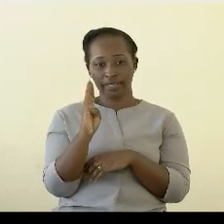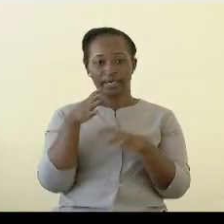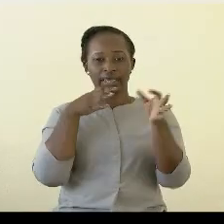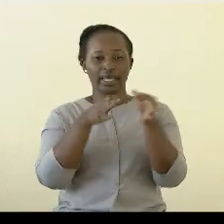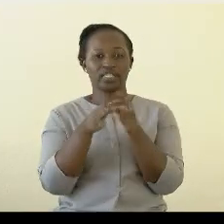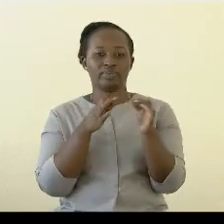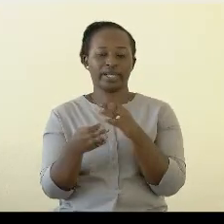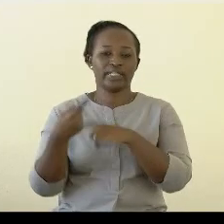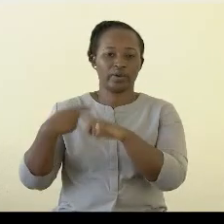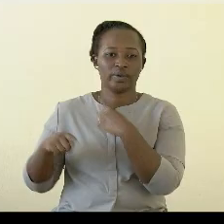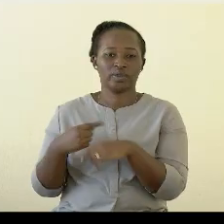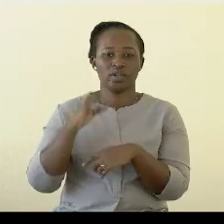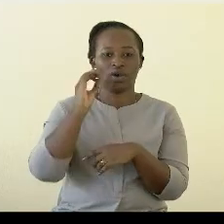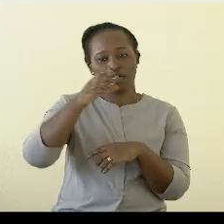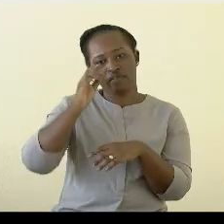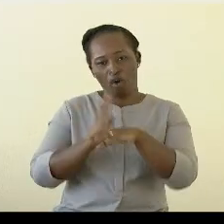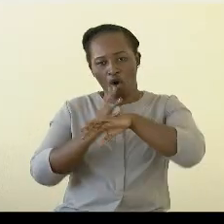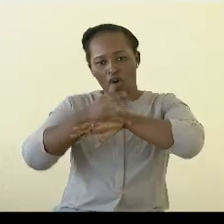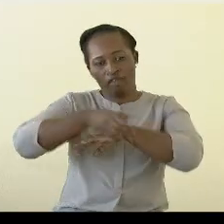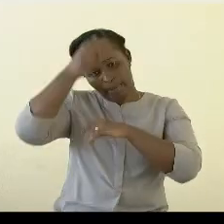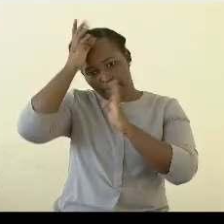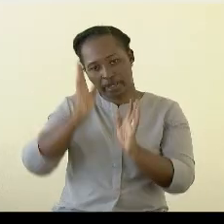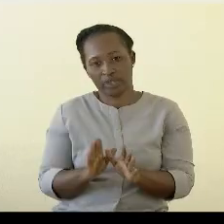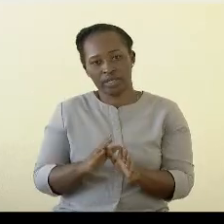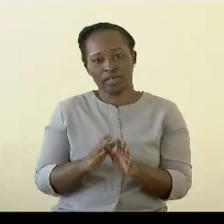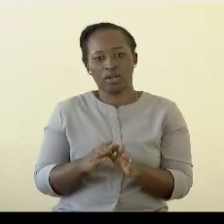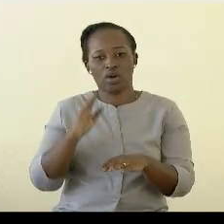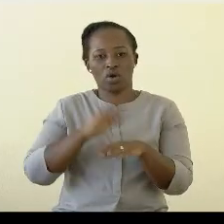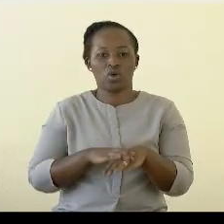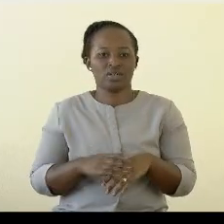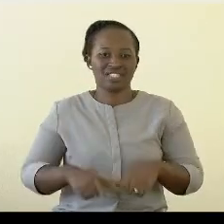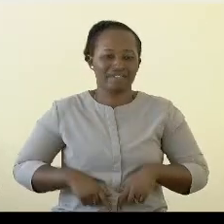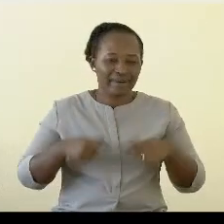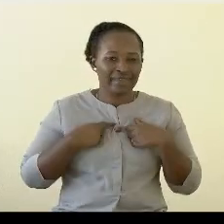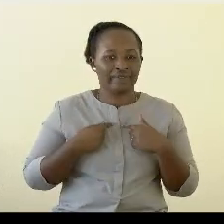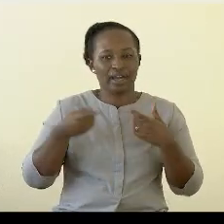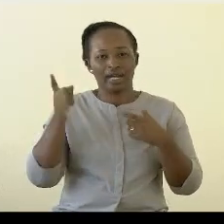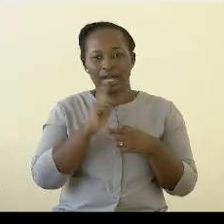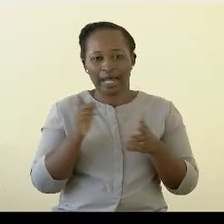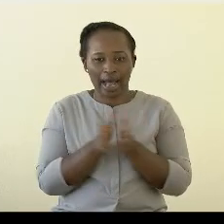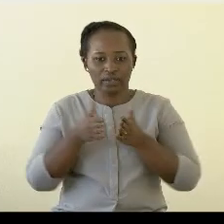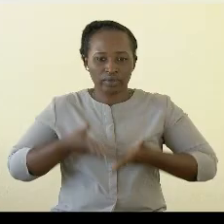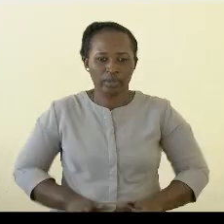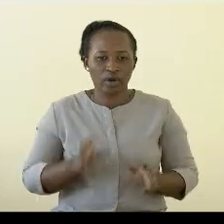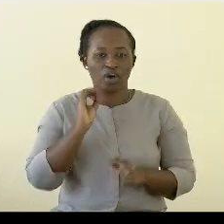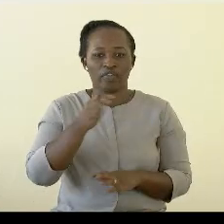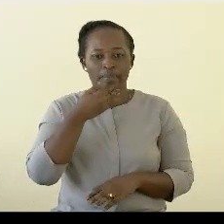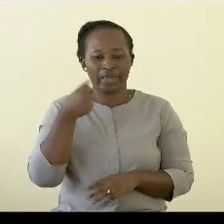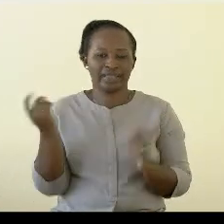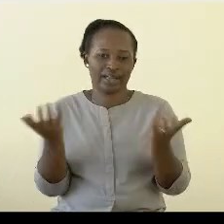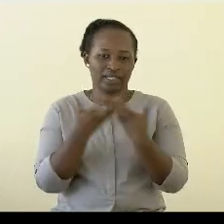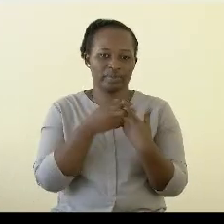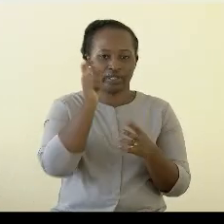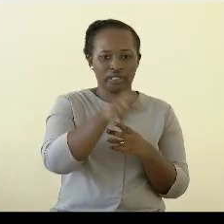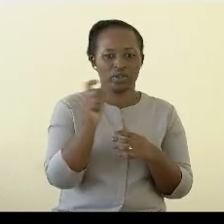explain the consequence of overpopulation on survival and reproduction of better adapted individuals within